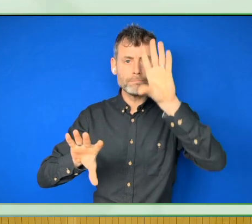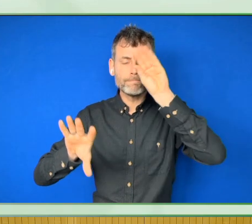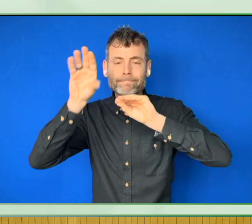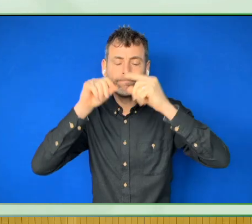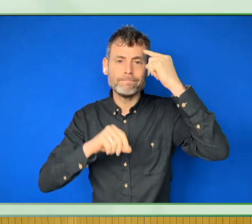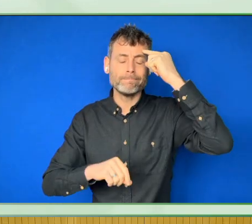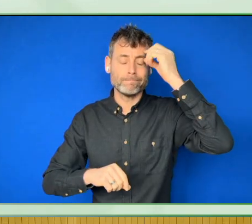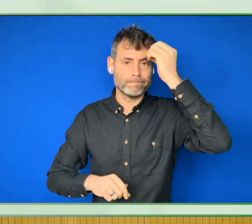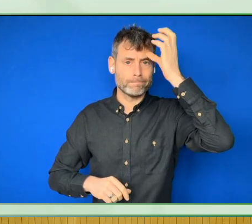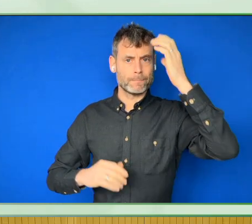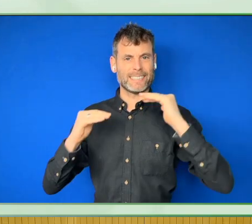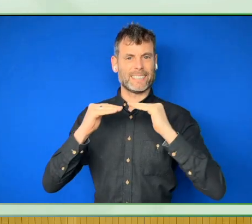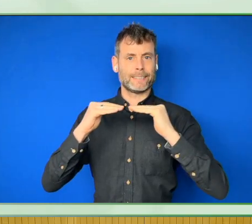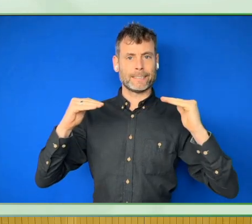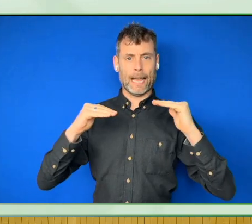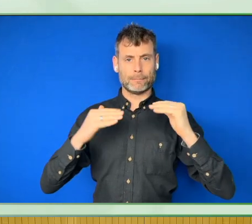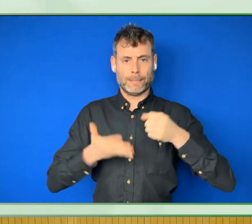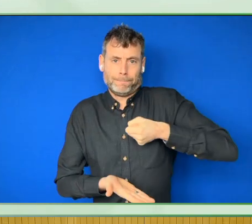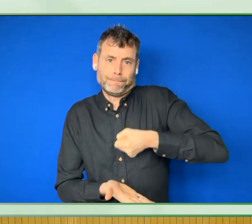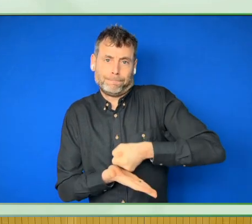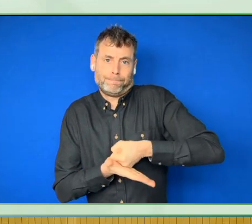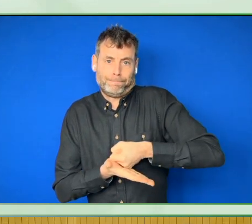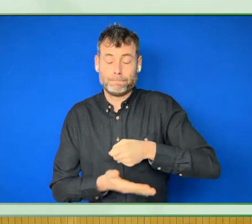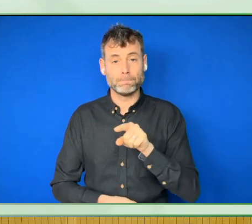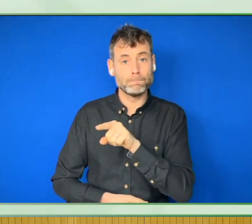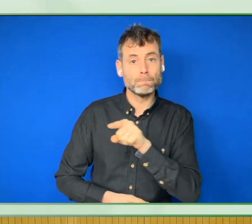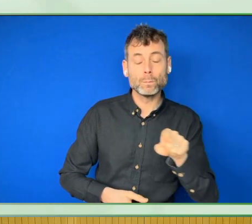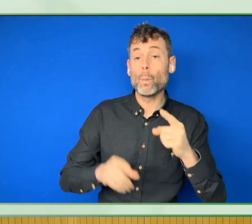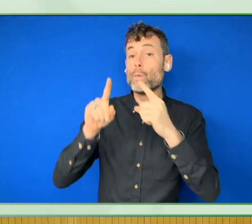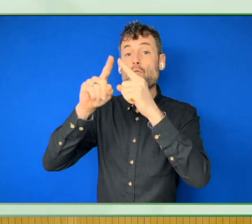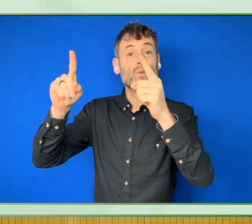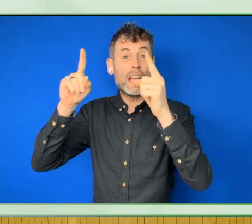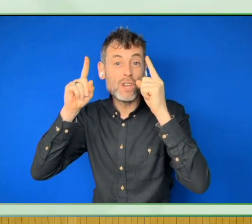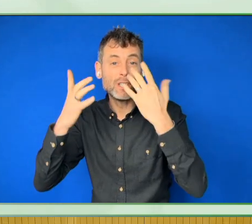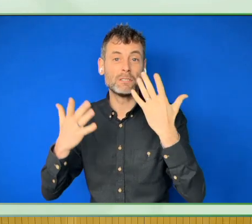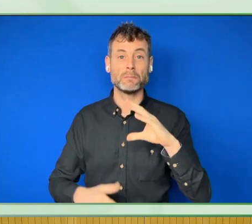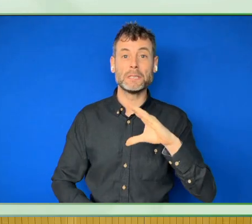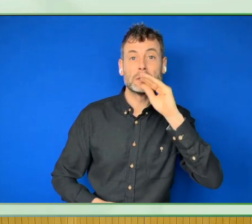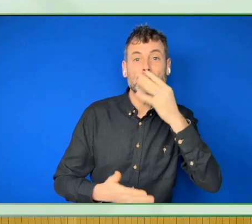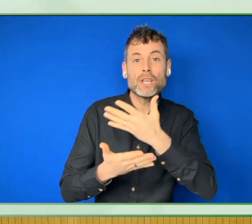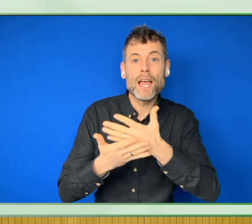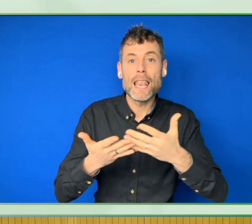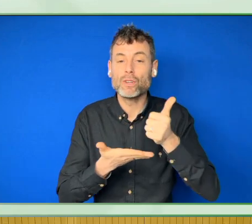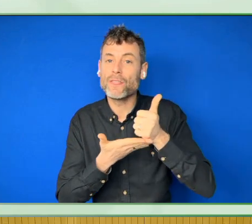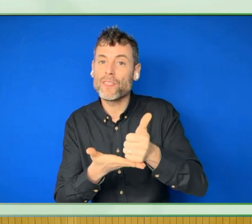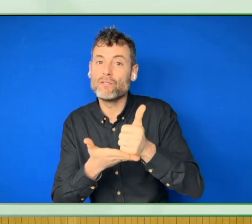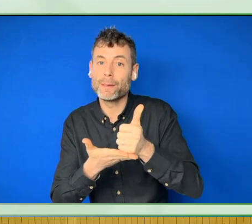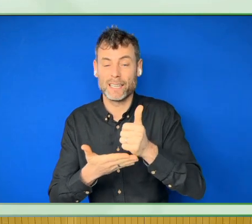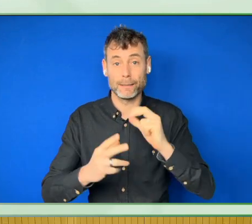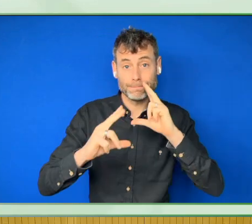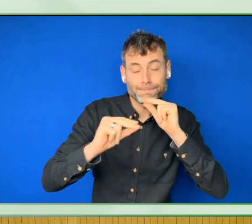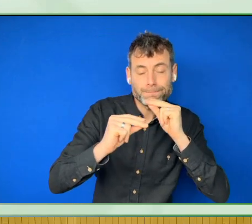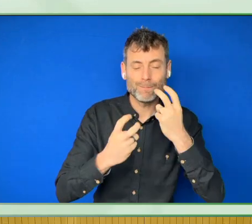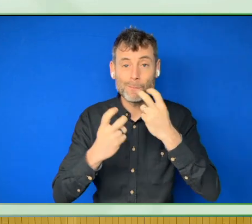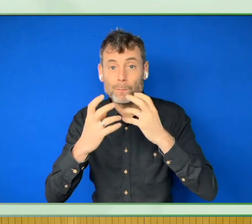university with professionals in speech language therapies to make the degree in audiology, a 2-year degree. So we can increase